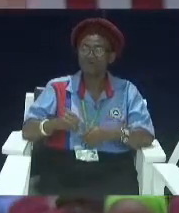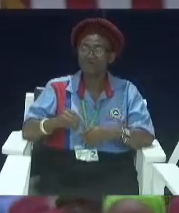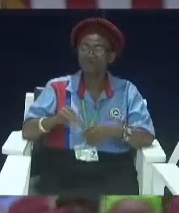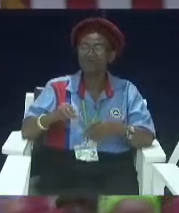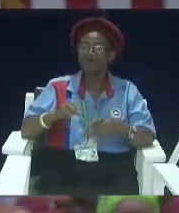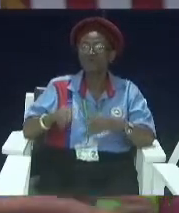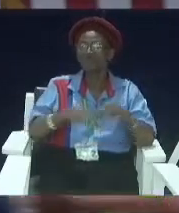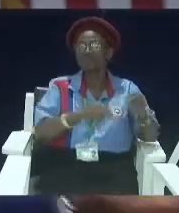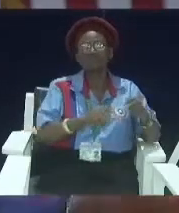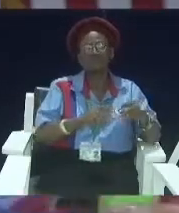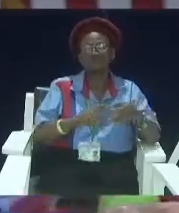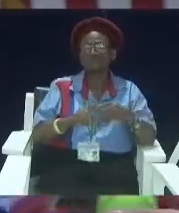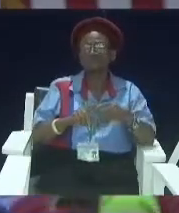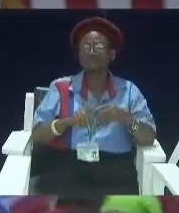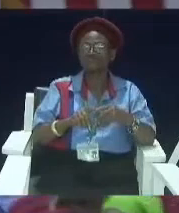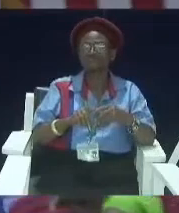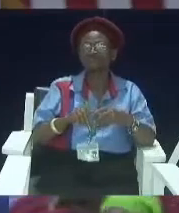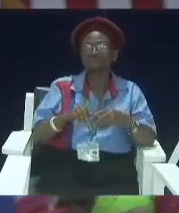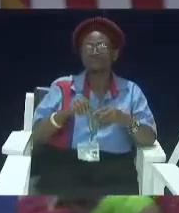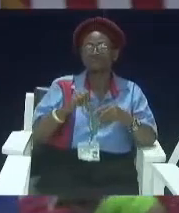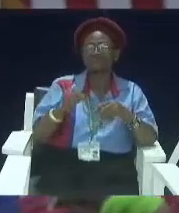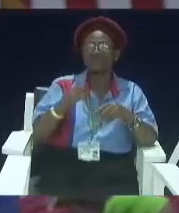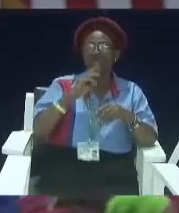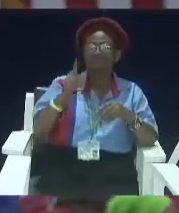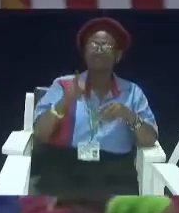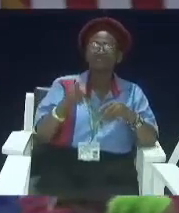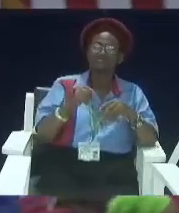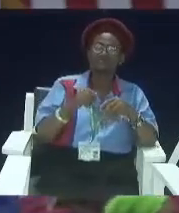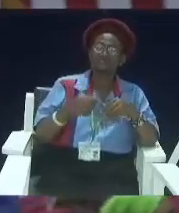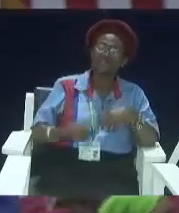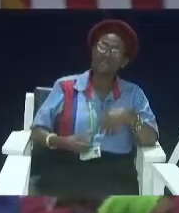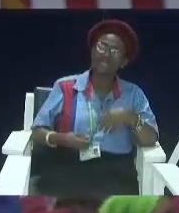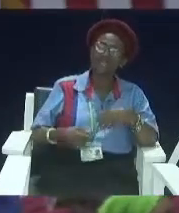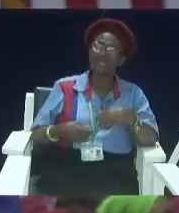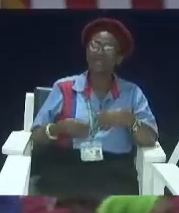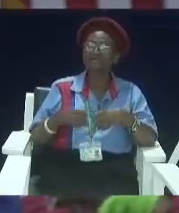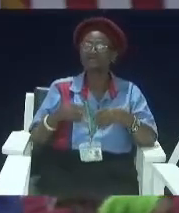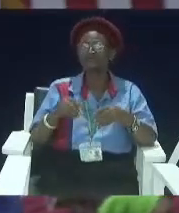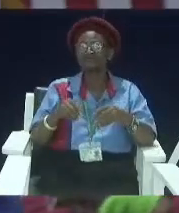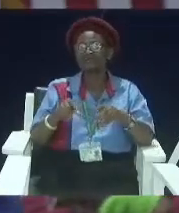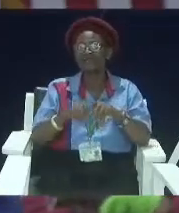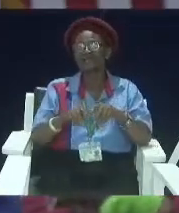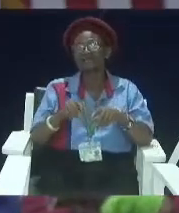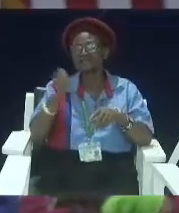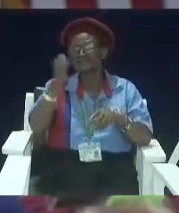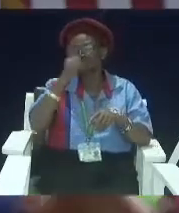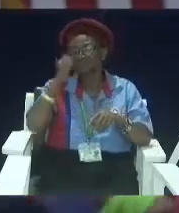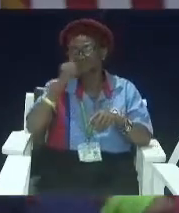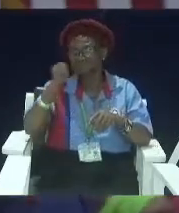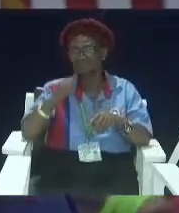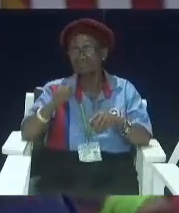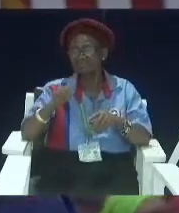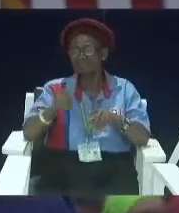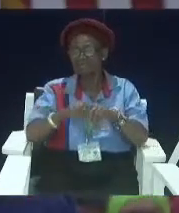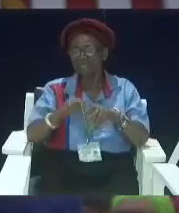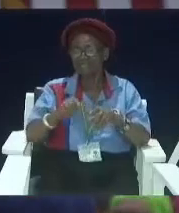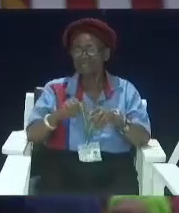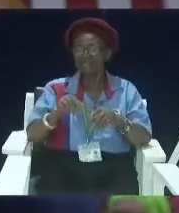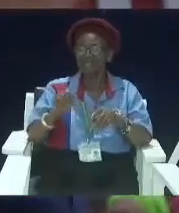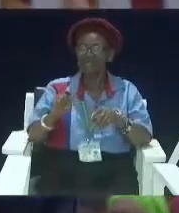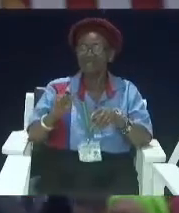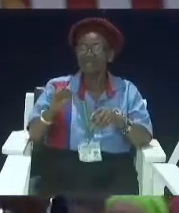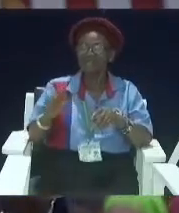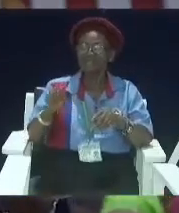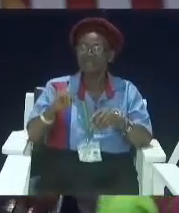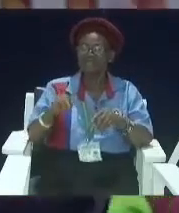Are you tired of walking like an elephant and eating like an ant? Are you tired of